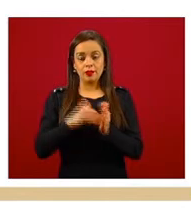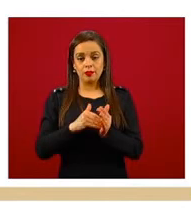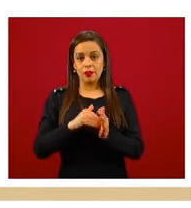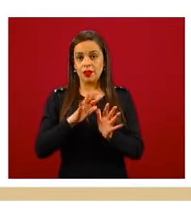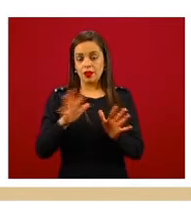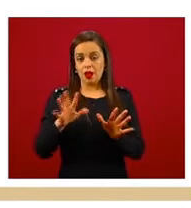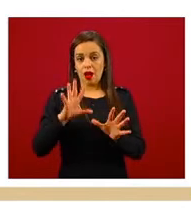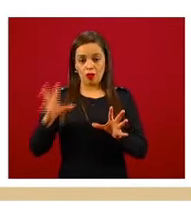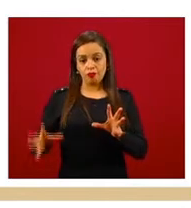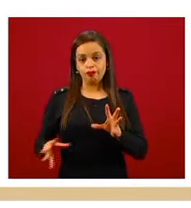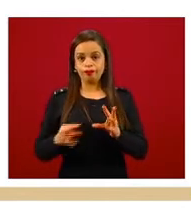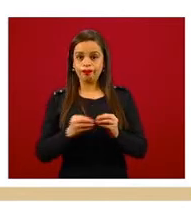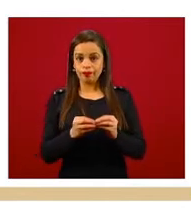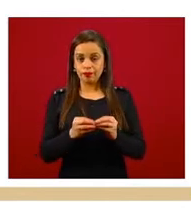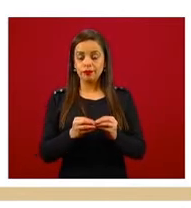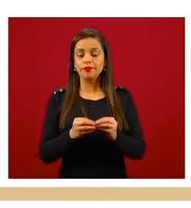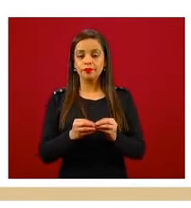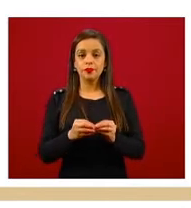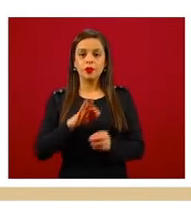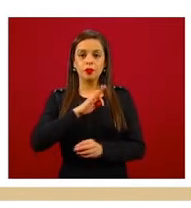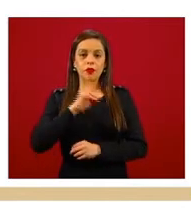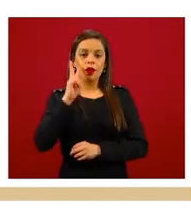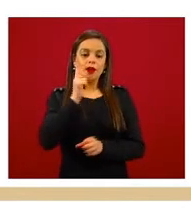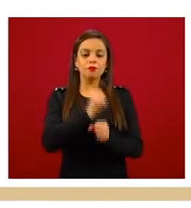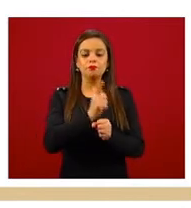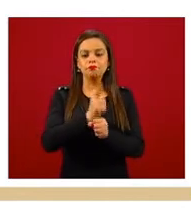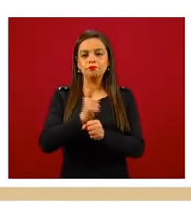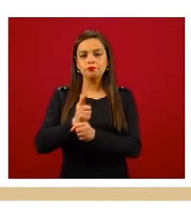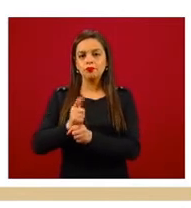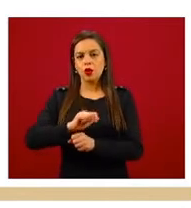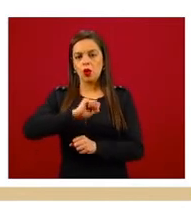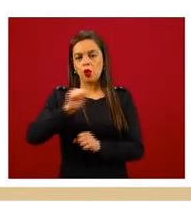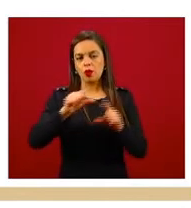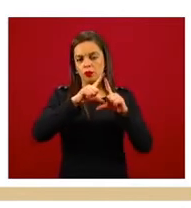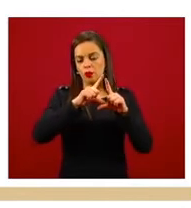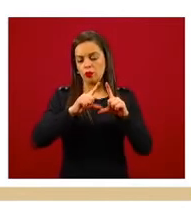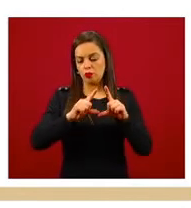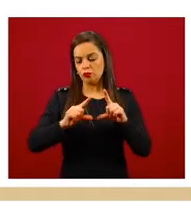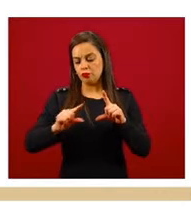casos acumulados. the Y different bueno, cases pueden along the identificar a different todos los states, and demás you can en see este